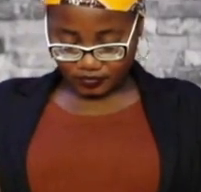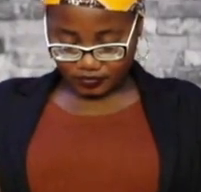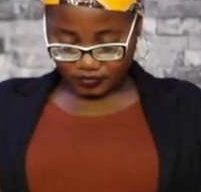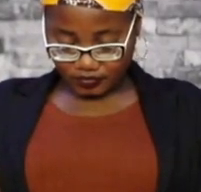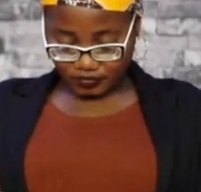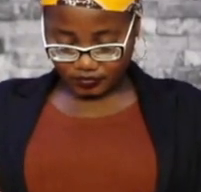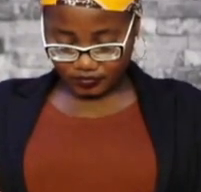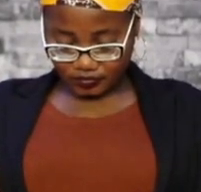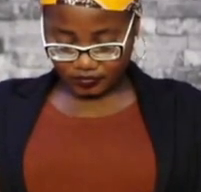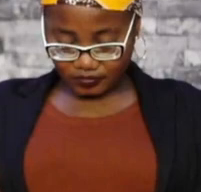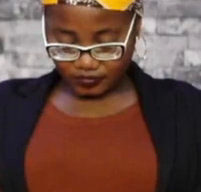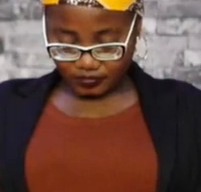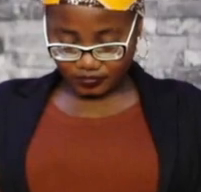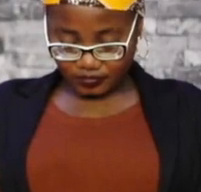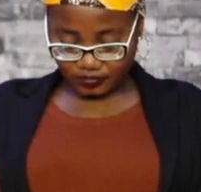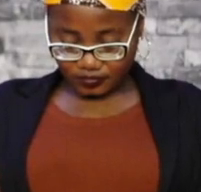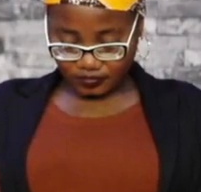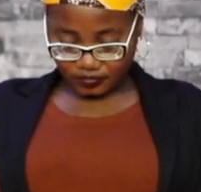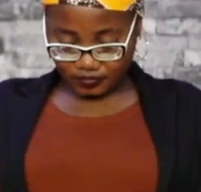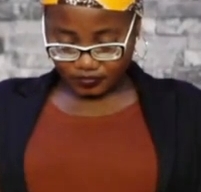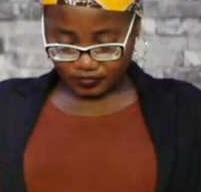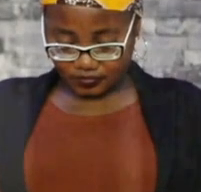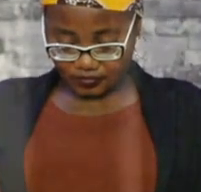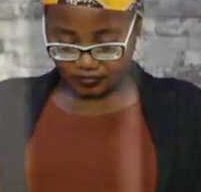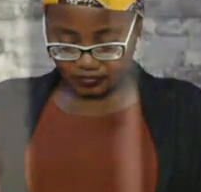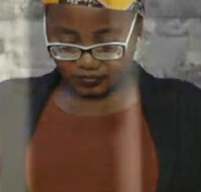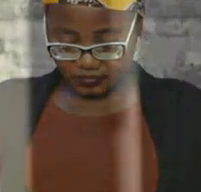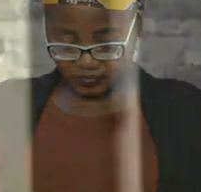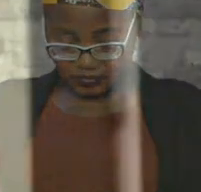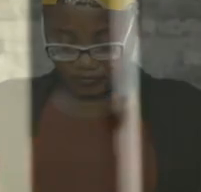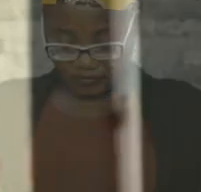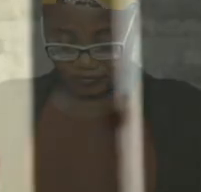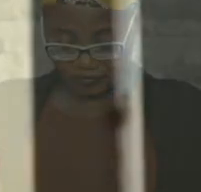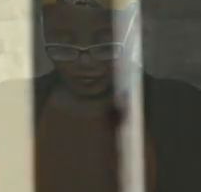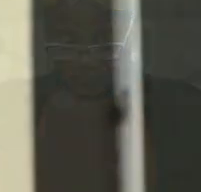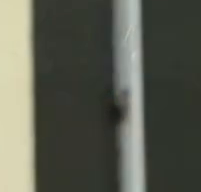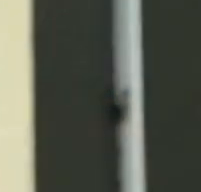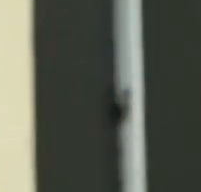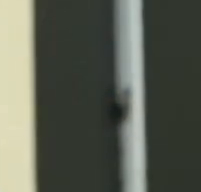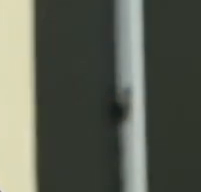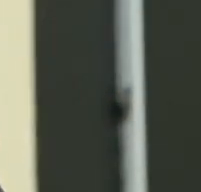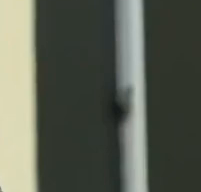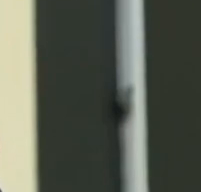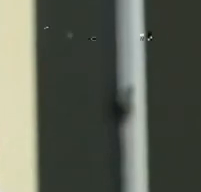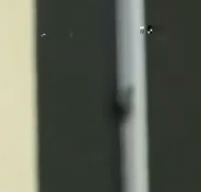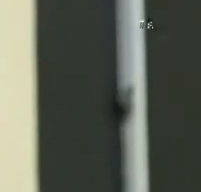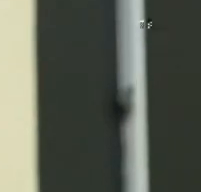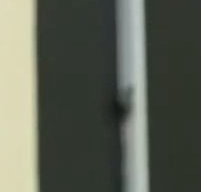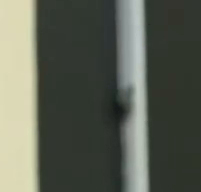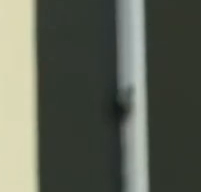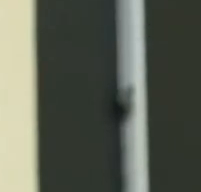time. Nafasi tuliyokuwa nayo mwaka jana wakati kama huu. We gave above. Tukaweza kutoa zaidi. What we had